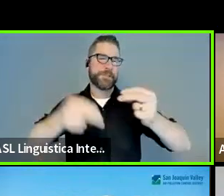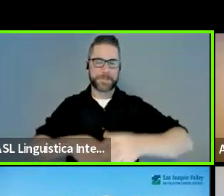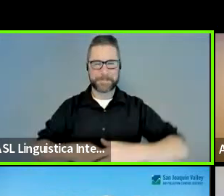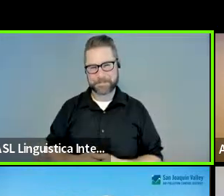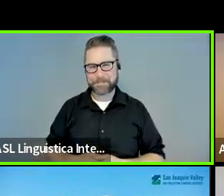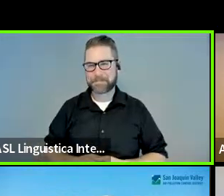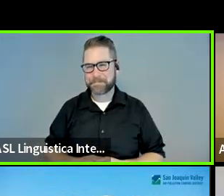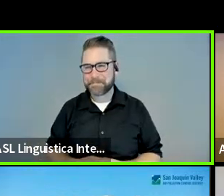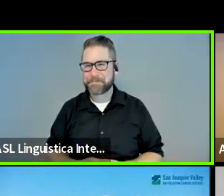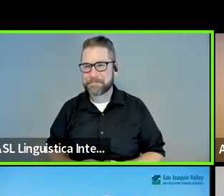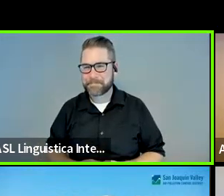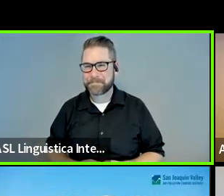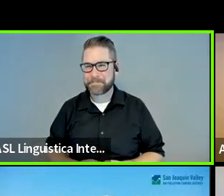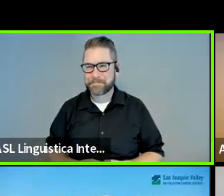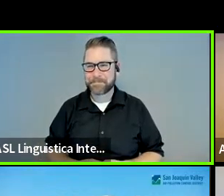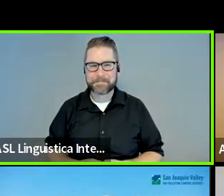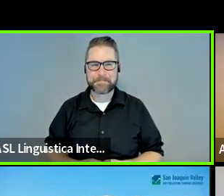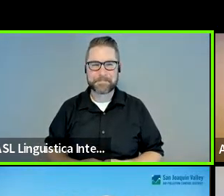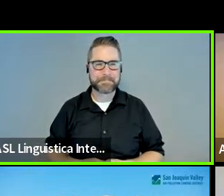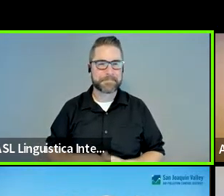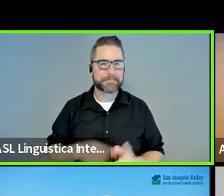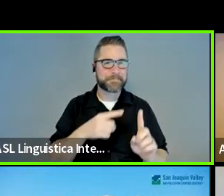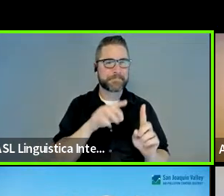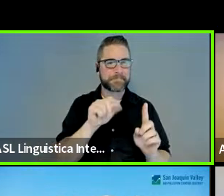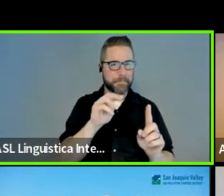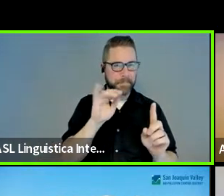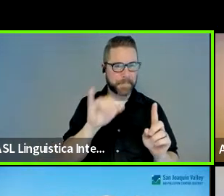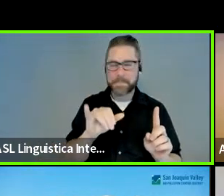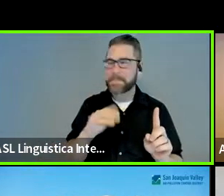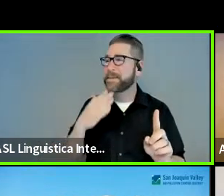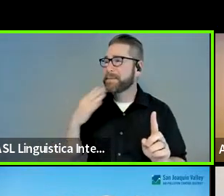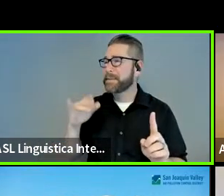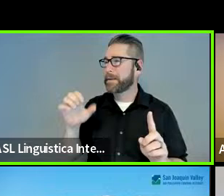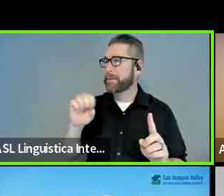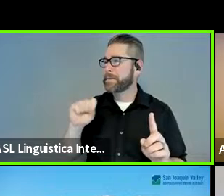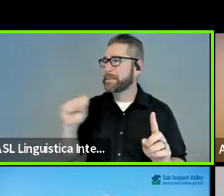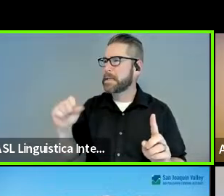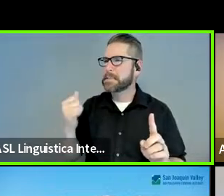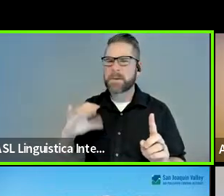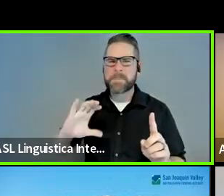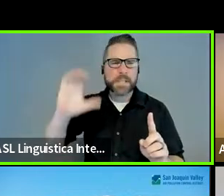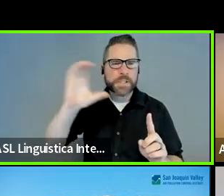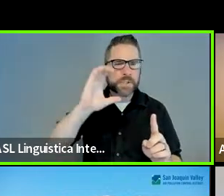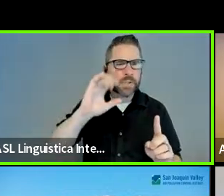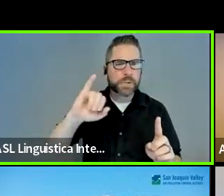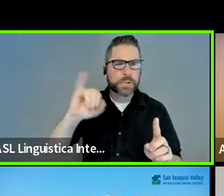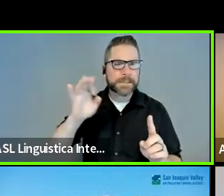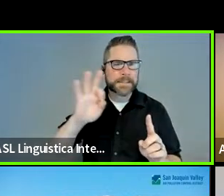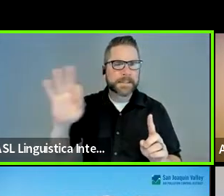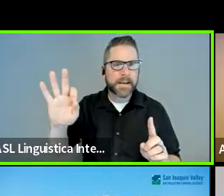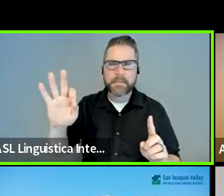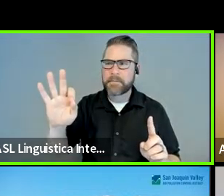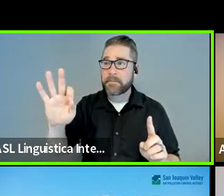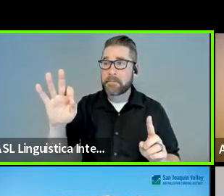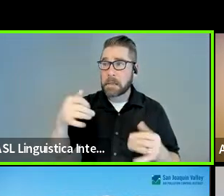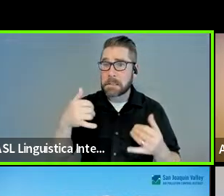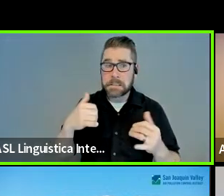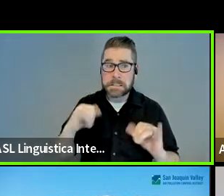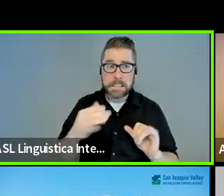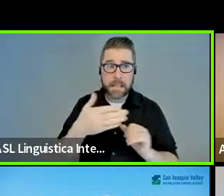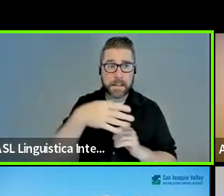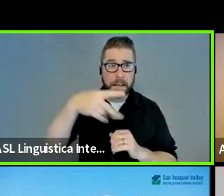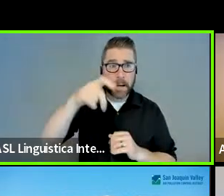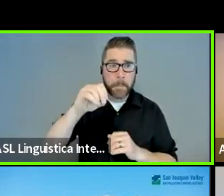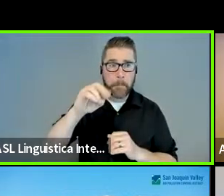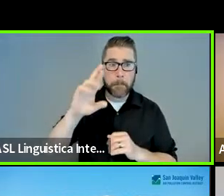Thank you so much, Jess. This is Amy. Now I'm looking for Jeff. I think he's still over at the Port of Stockton enjoying that